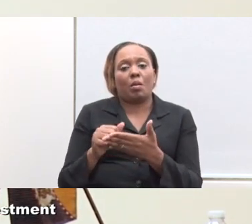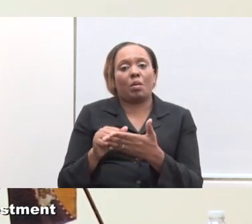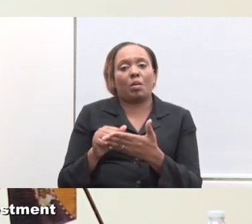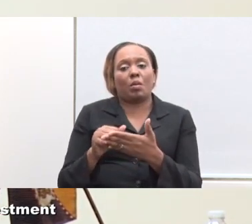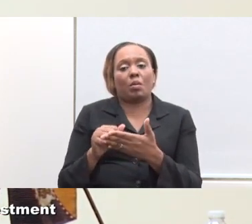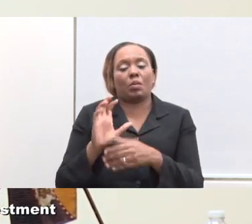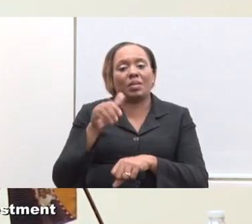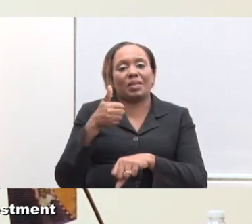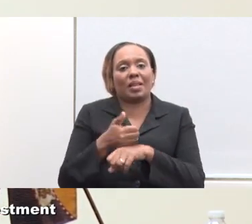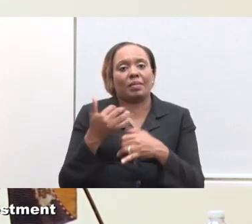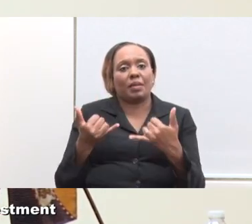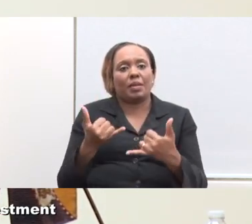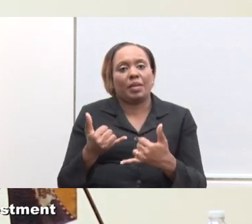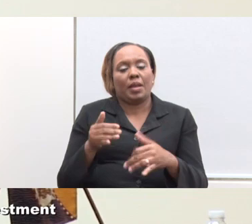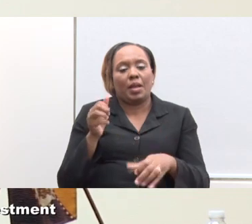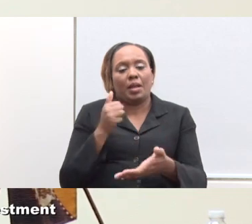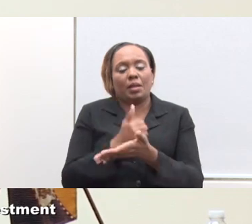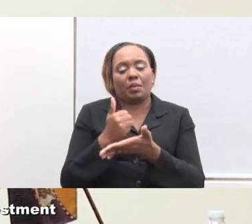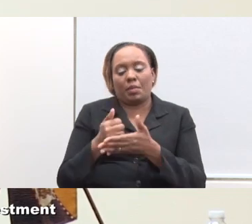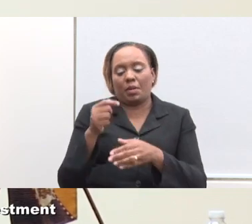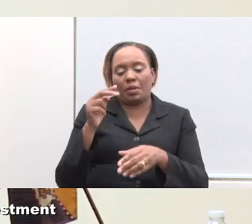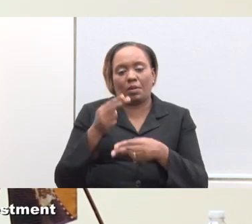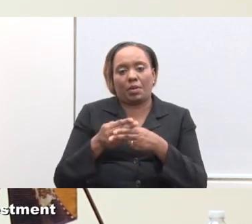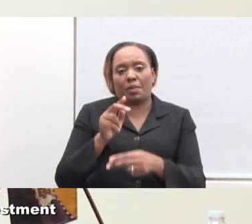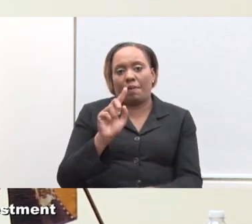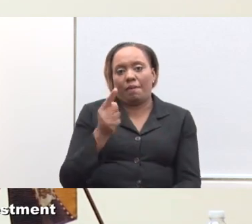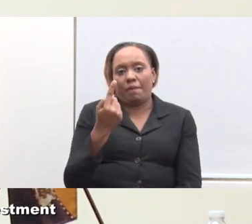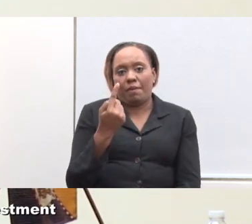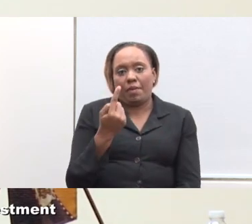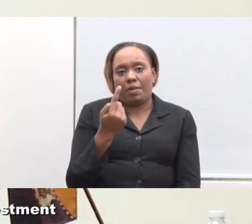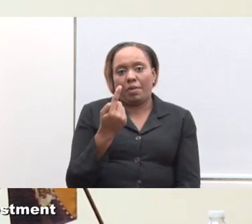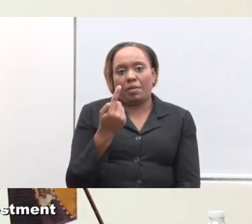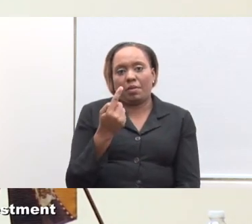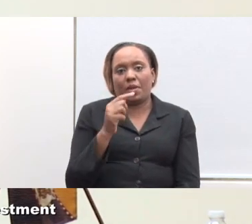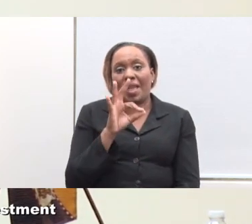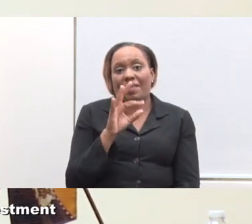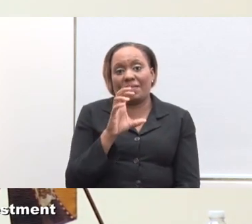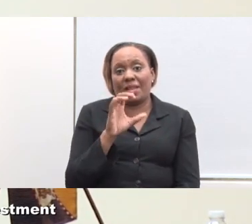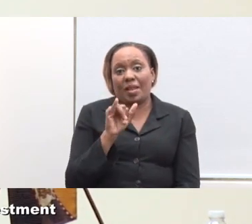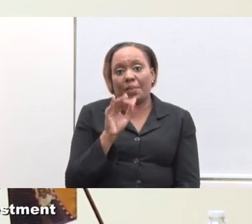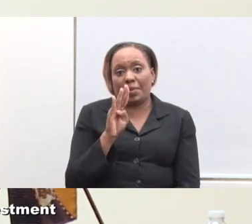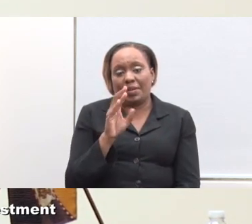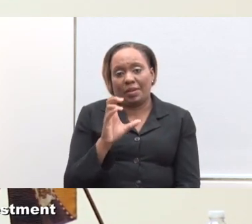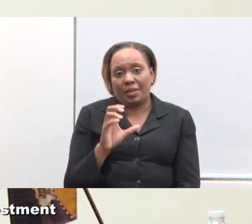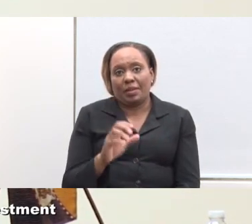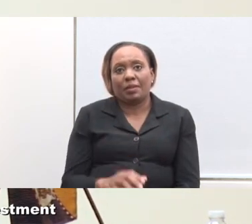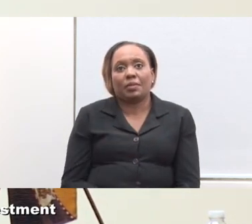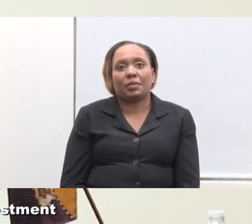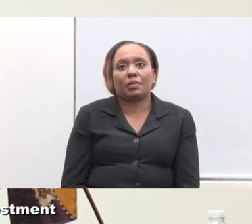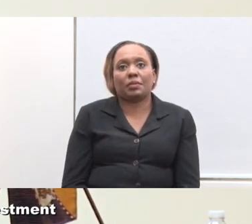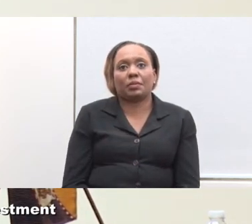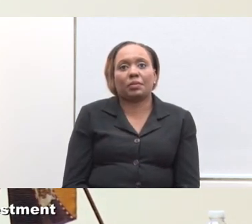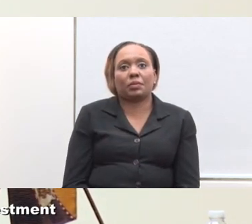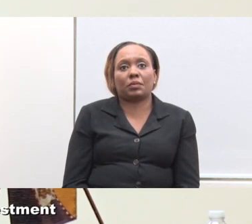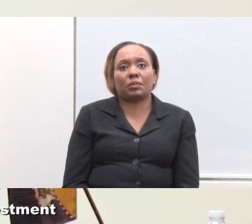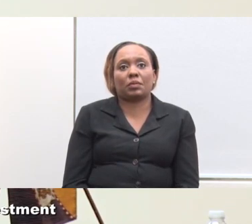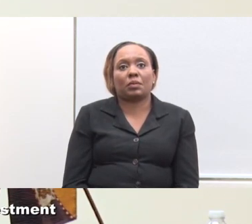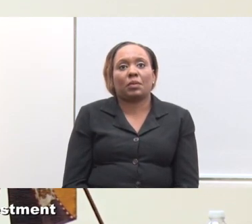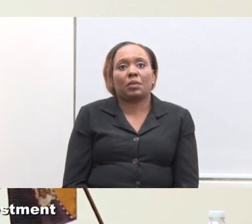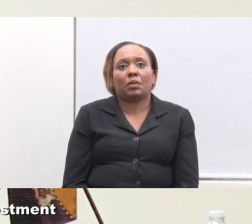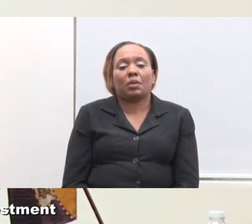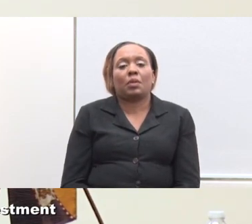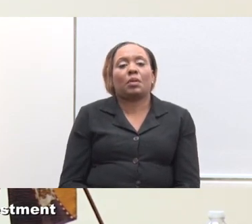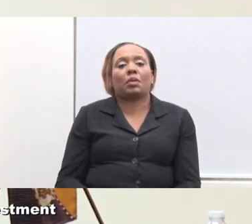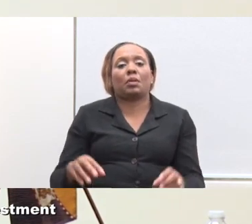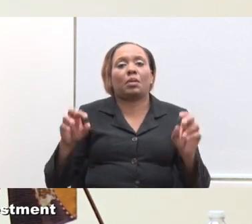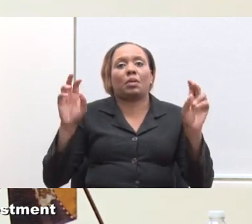First Caribbean, and the public service announcements will go out shortly. We are formally launching the Barbados